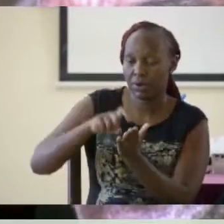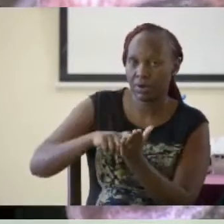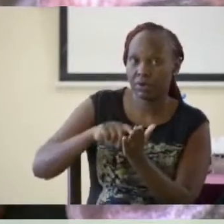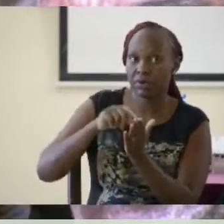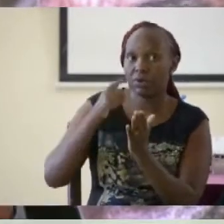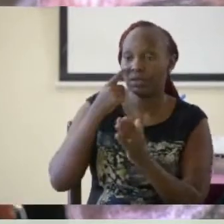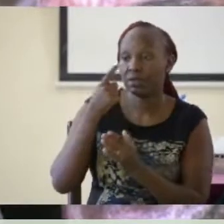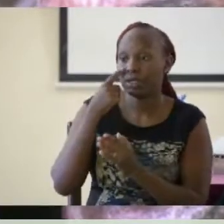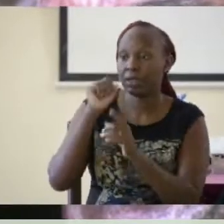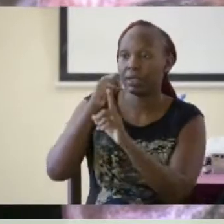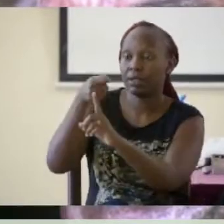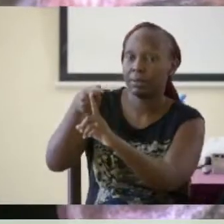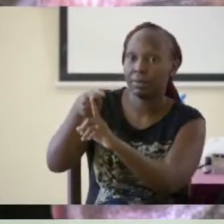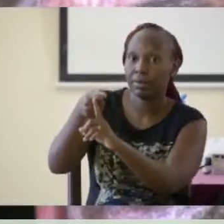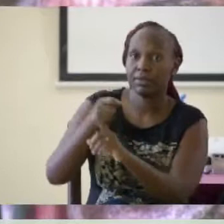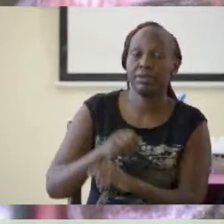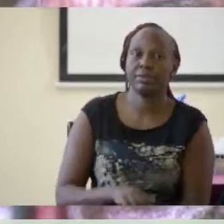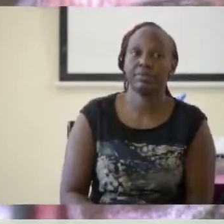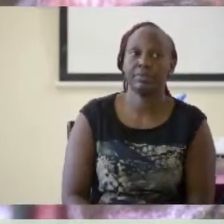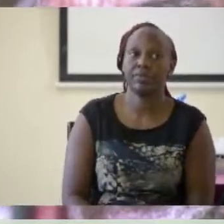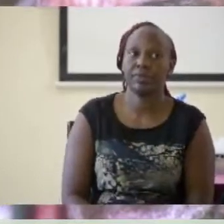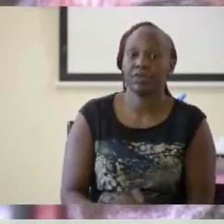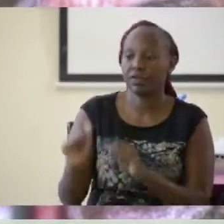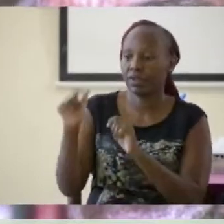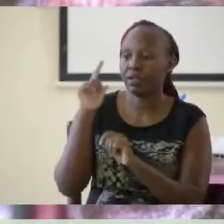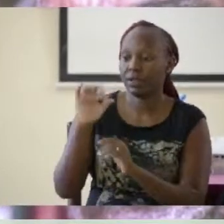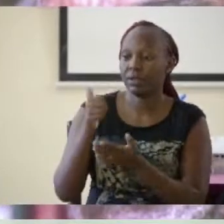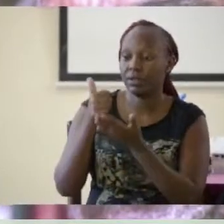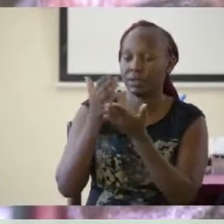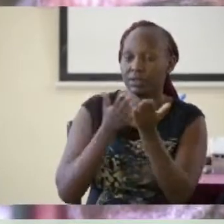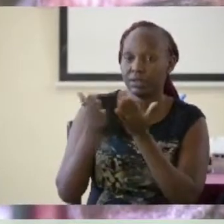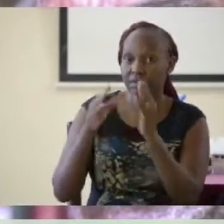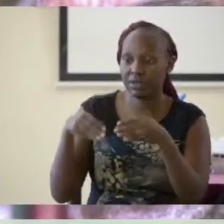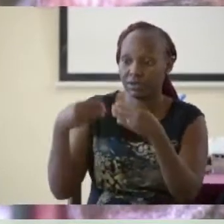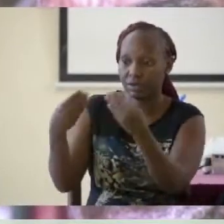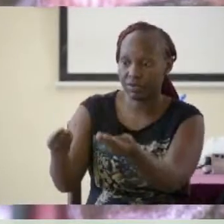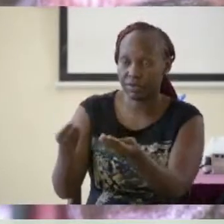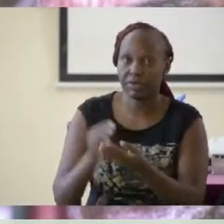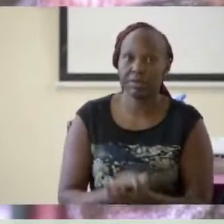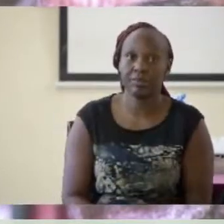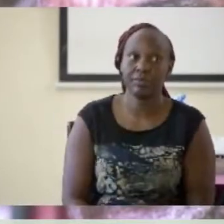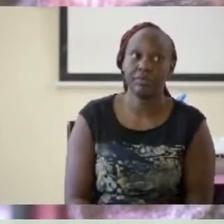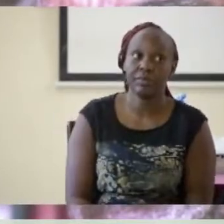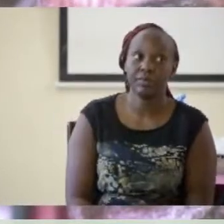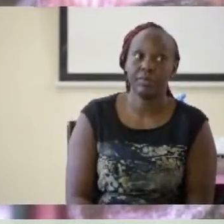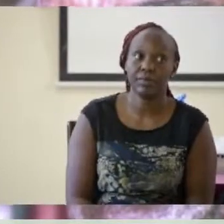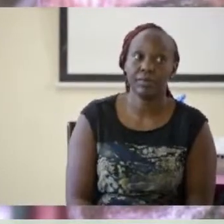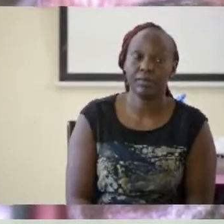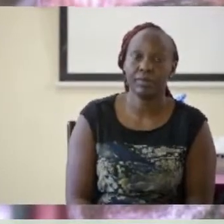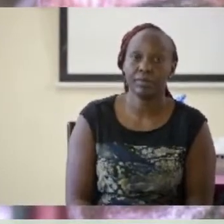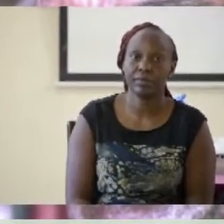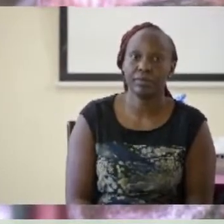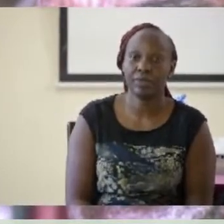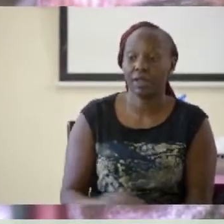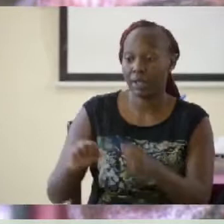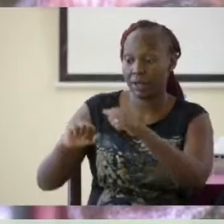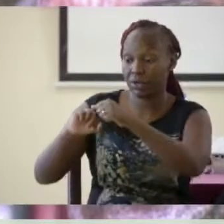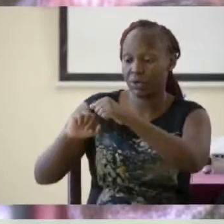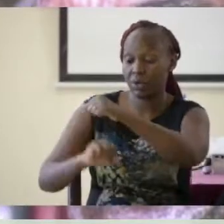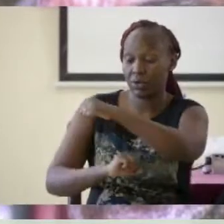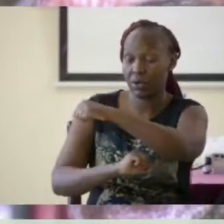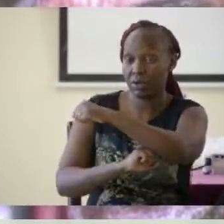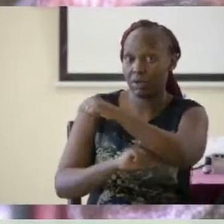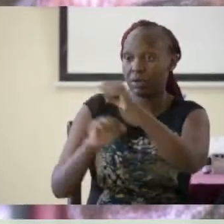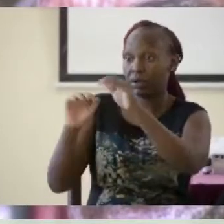notice the impact of the legal aid services that you're offering. And of course, to the donor, it